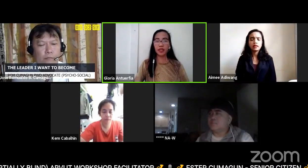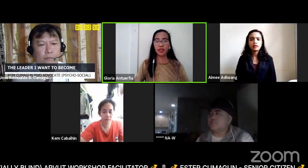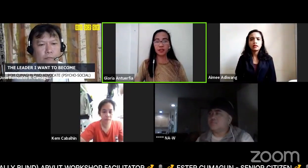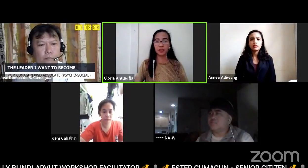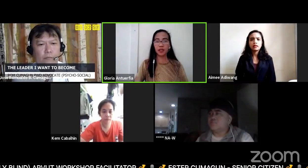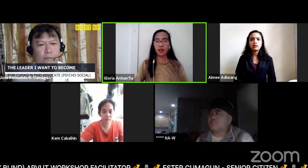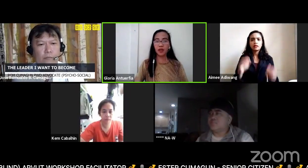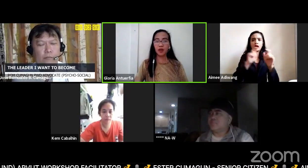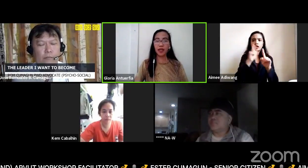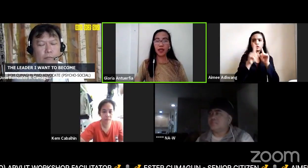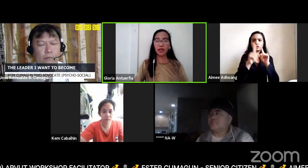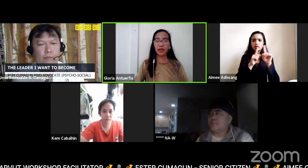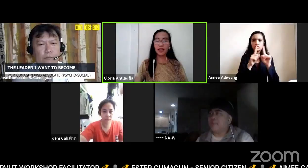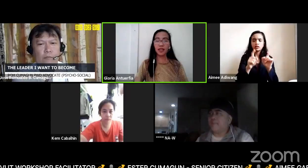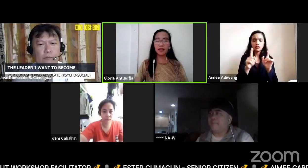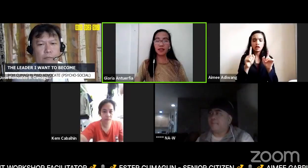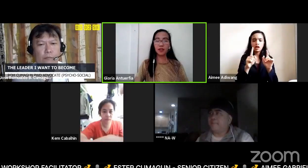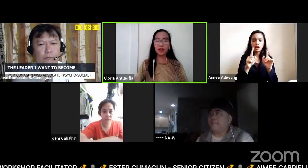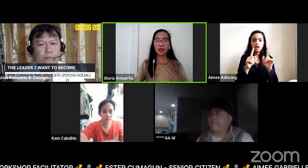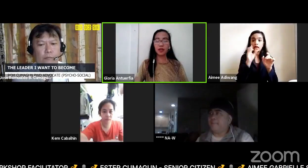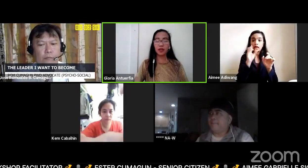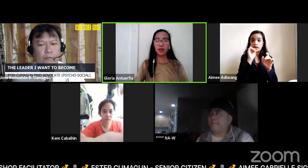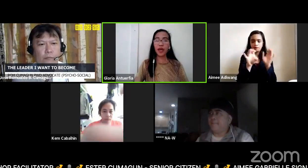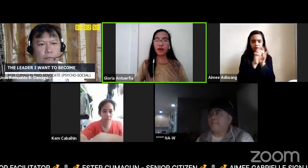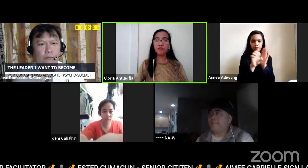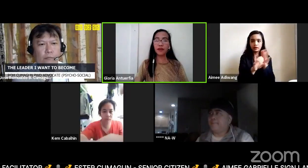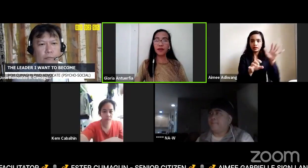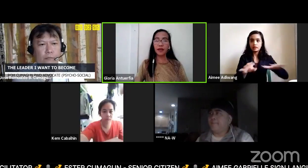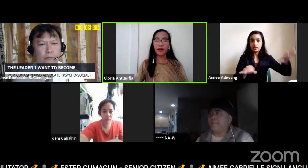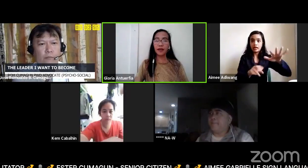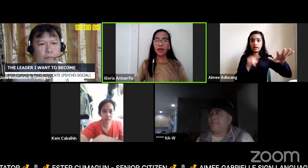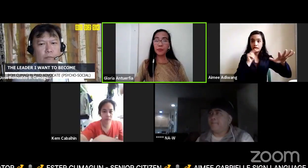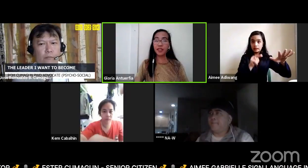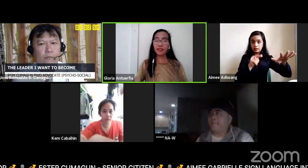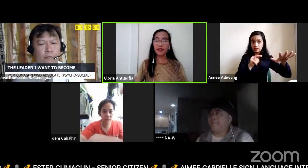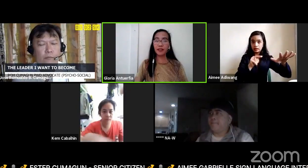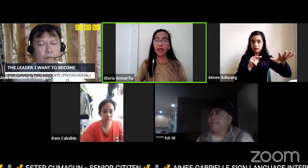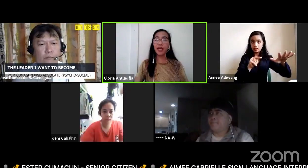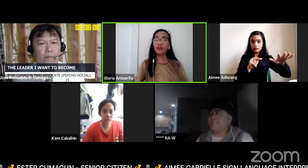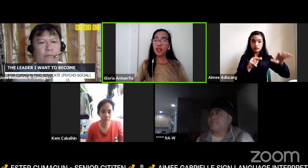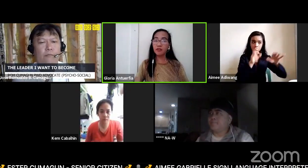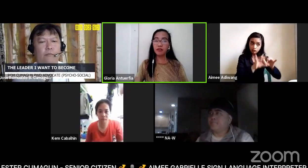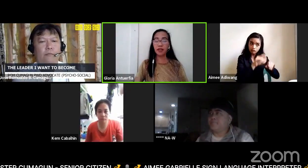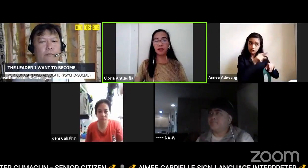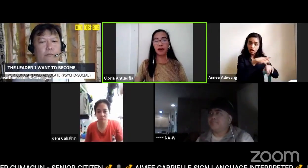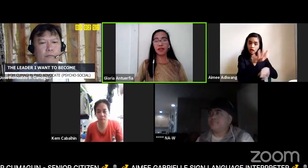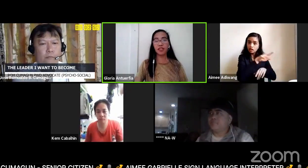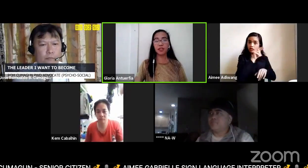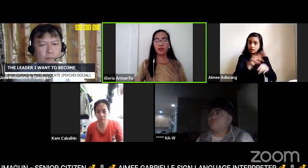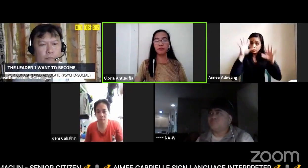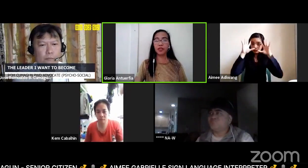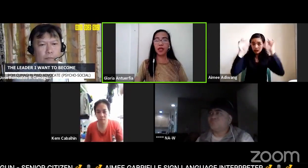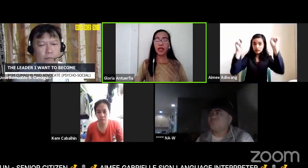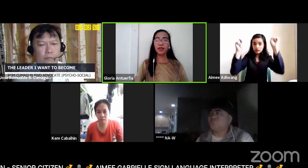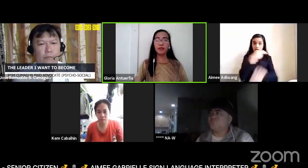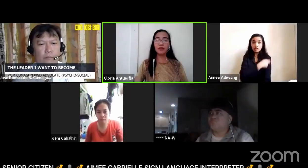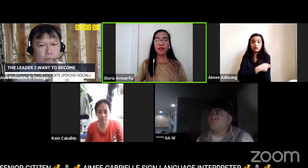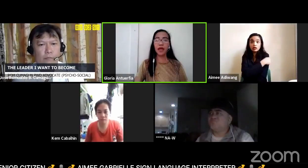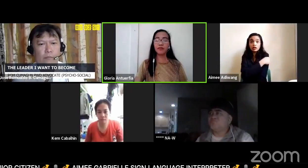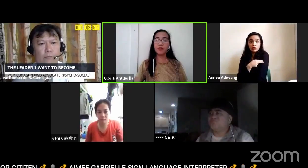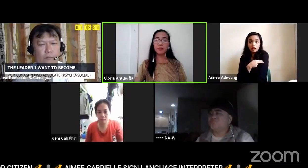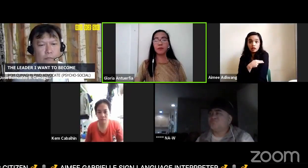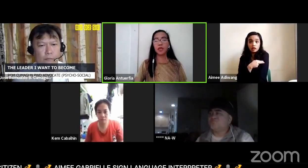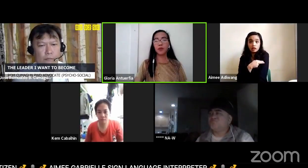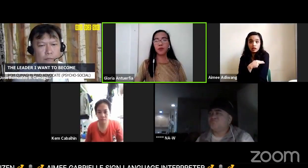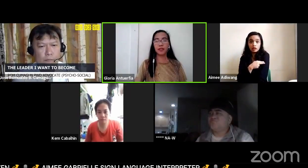Where they ask for this, where they need to have a president, a good leader in that hospital for the